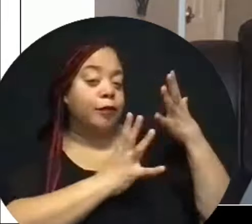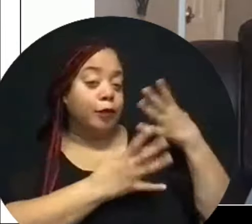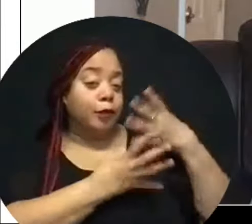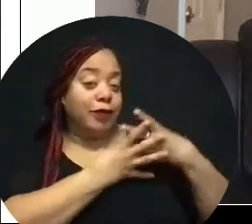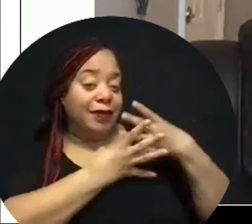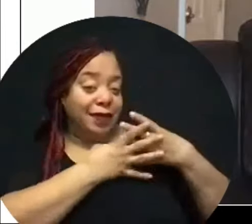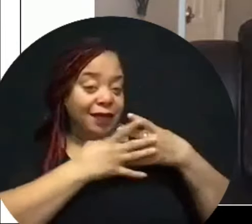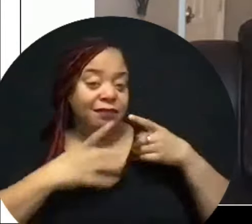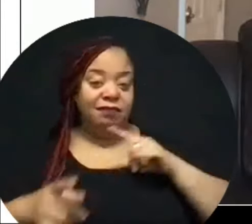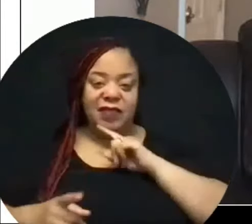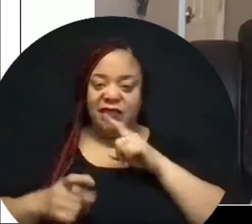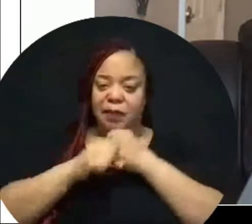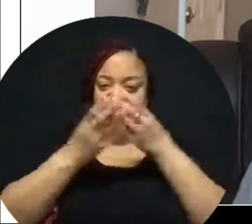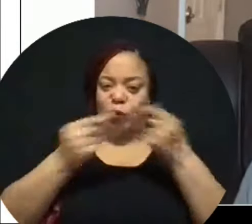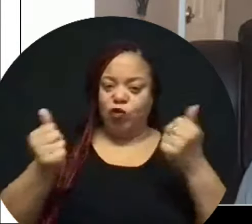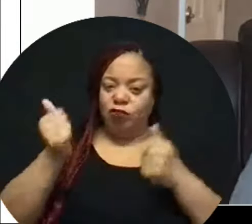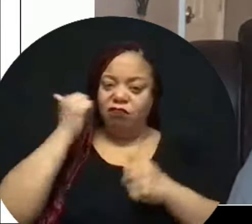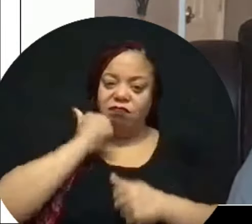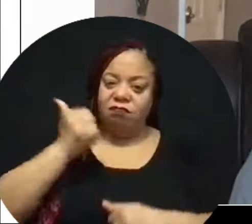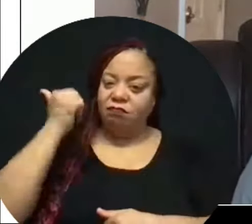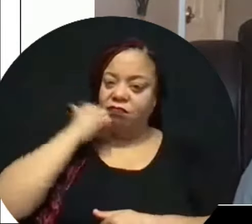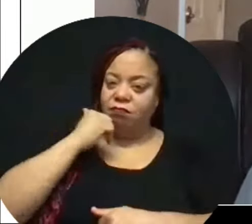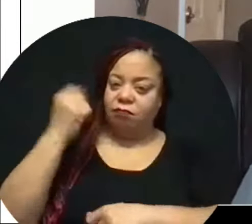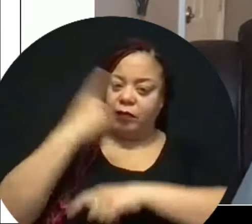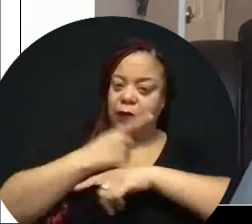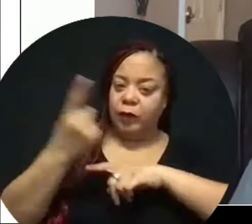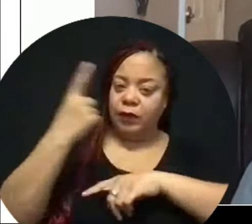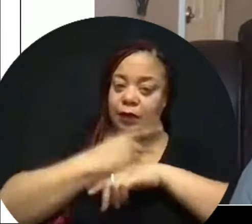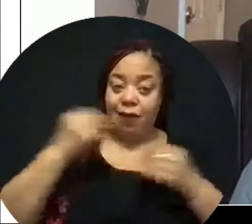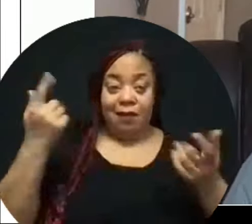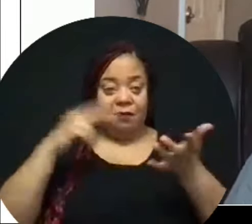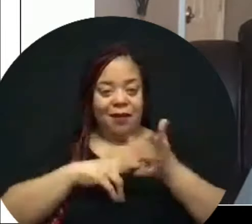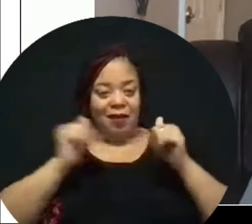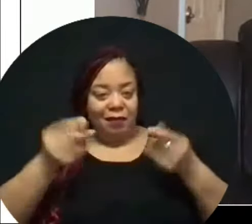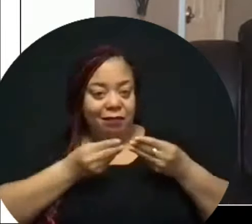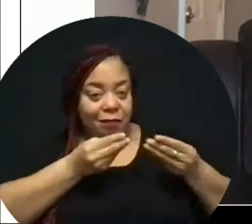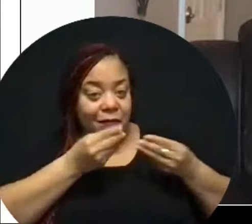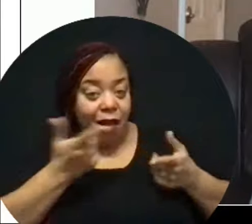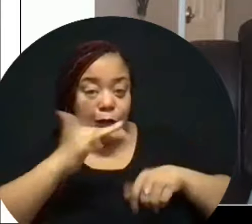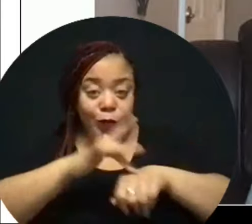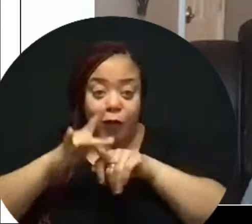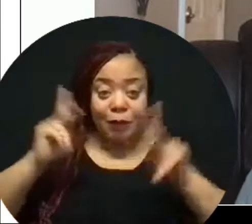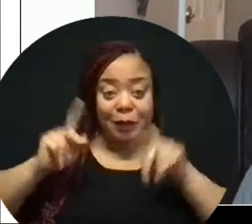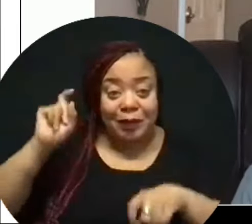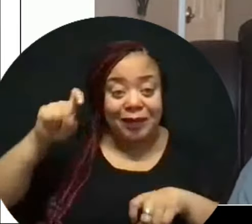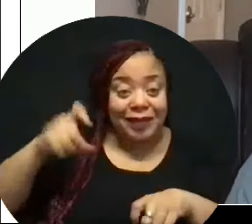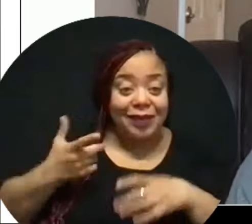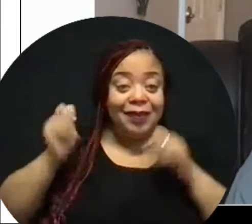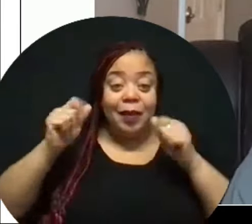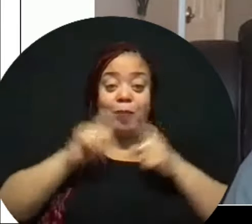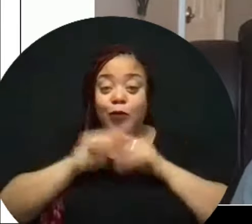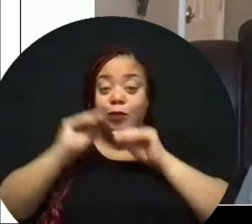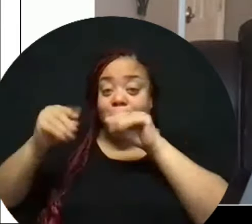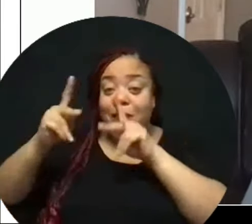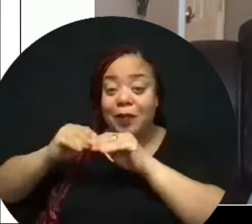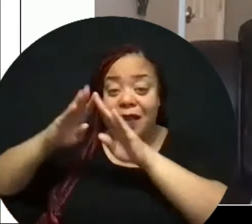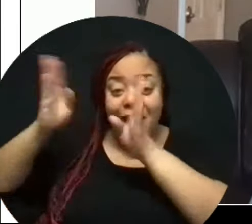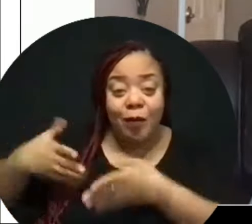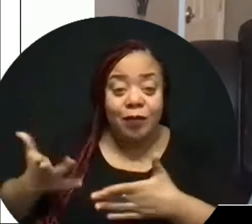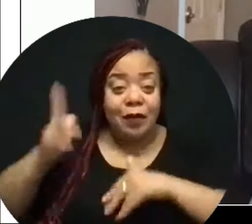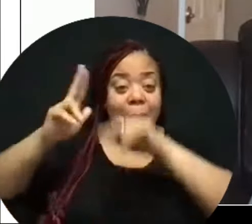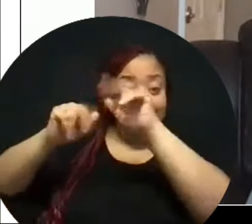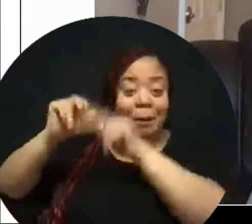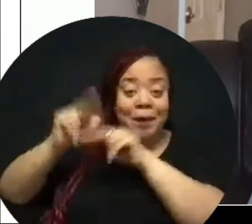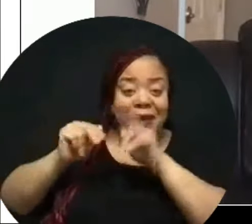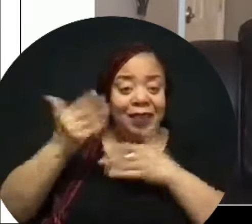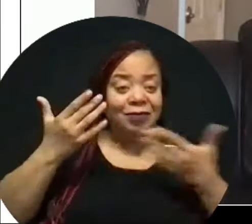being snatched up as easily through BS justification laws. They have to try much harder to do so. And we have to take those stands and build those actual